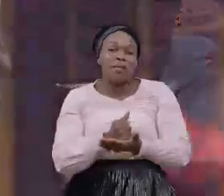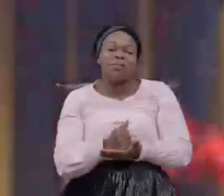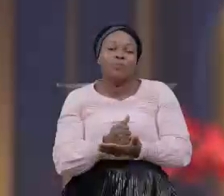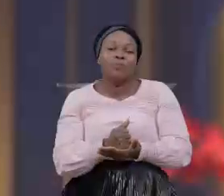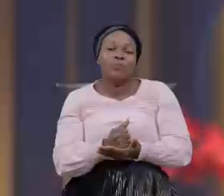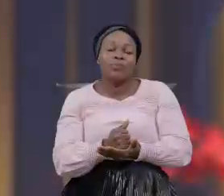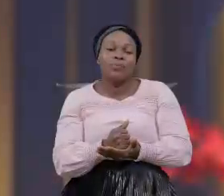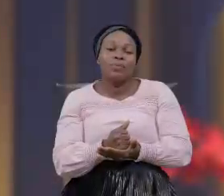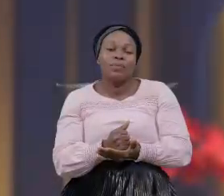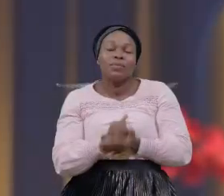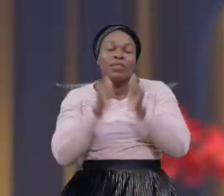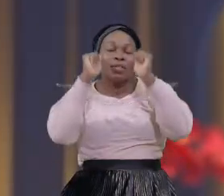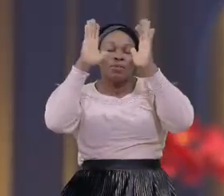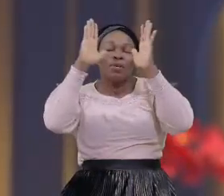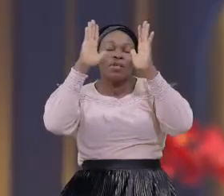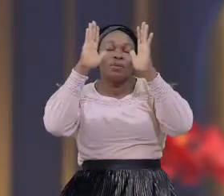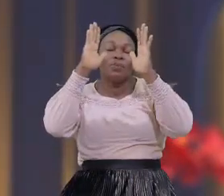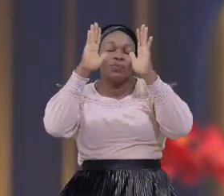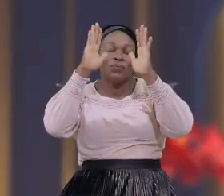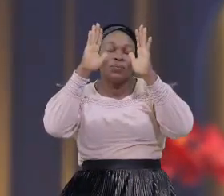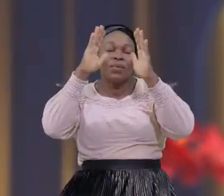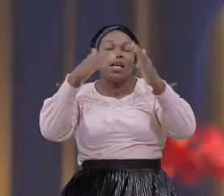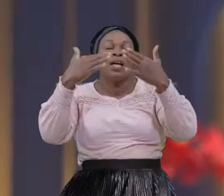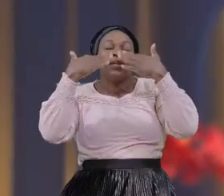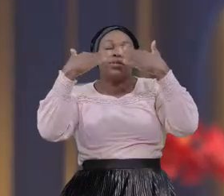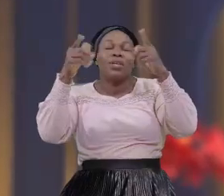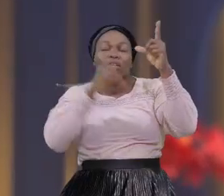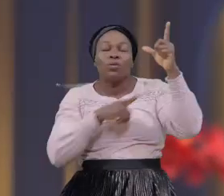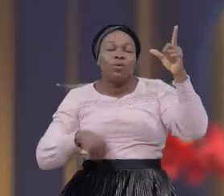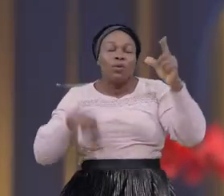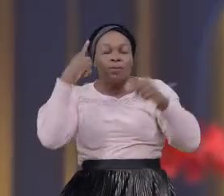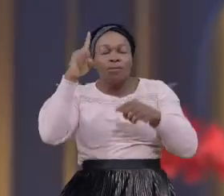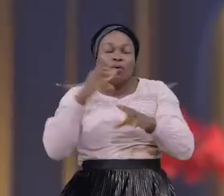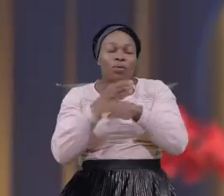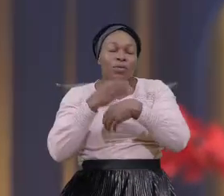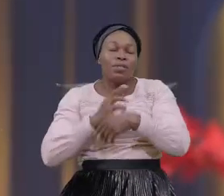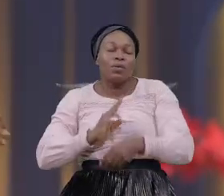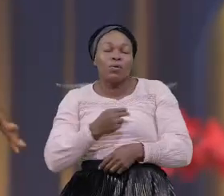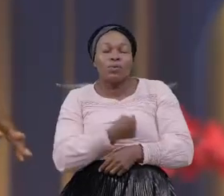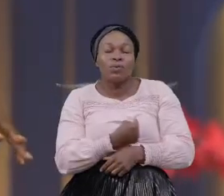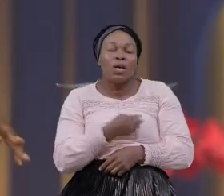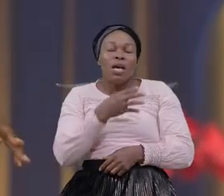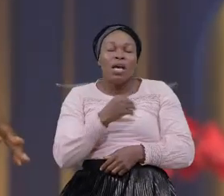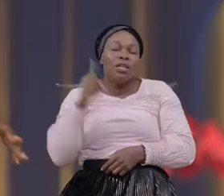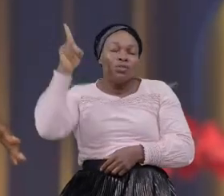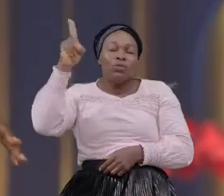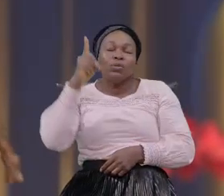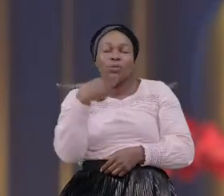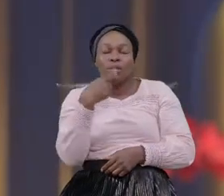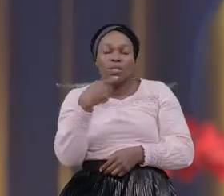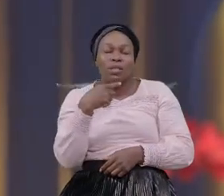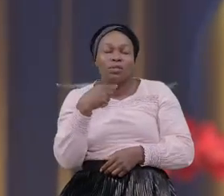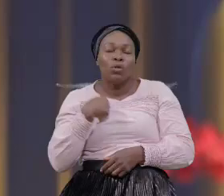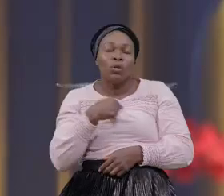Father, thank you, Lord, for creating us. And you said we should explore. We